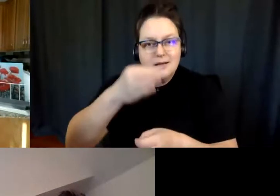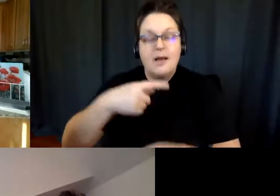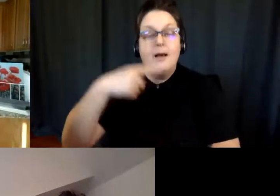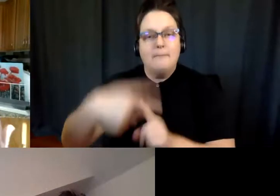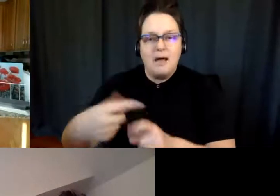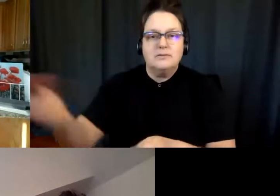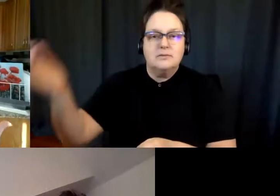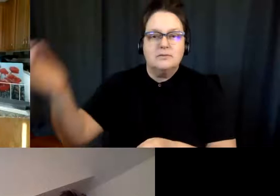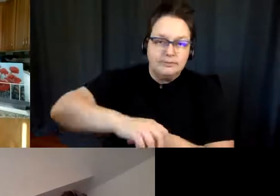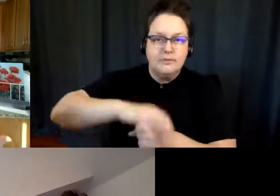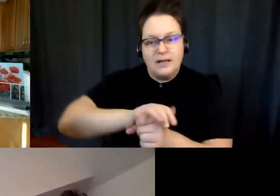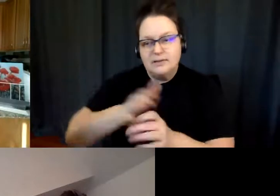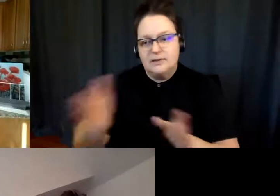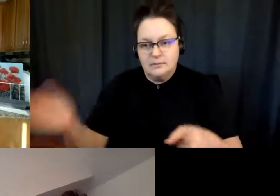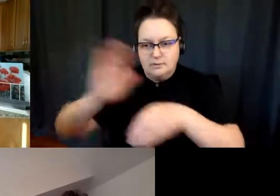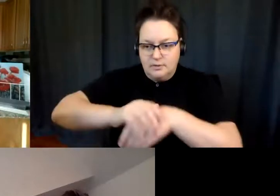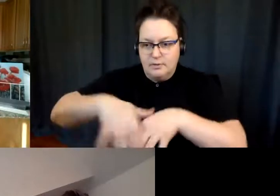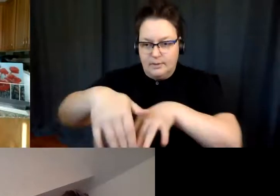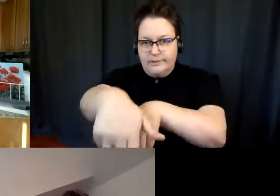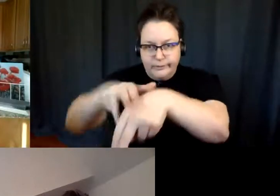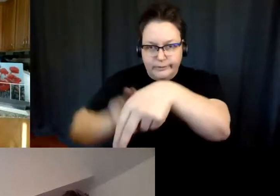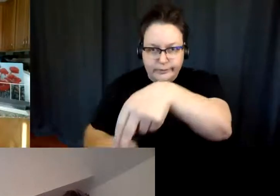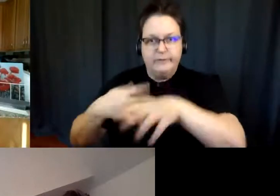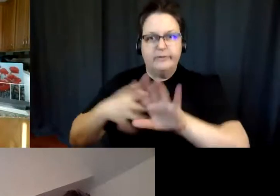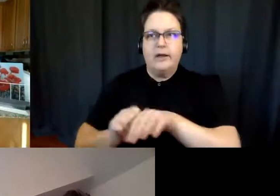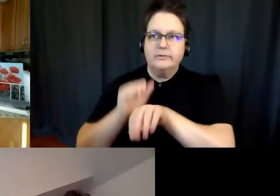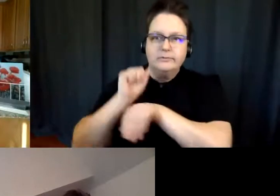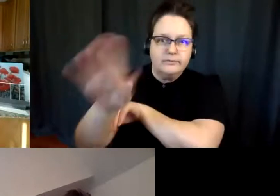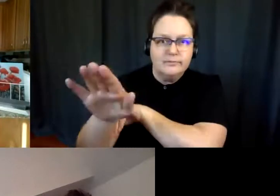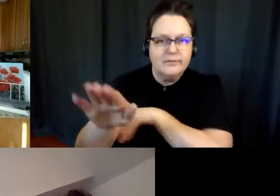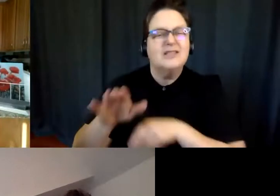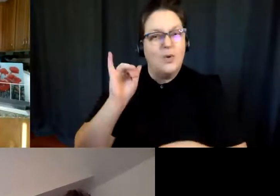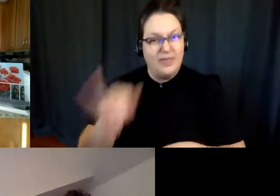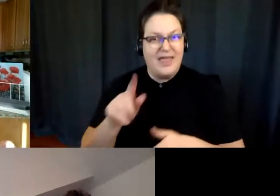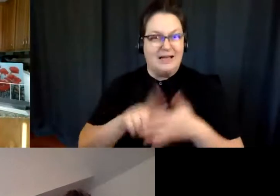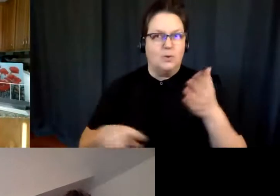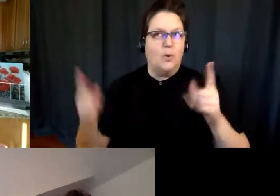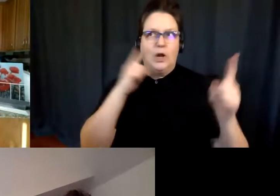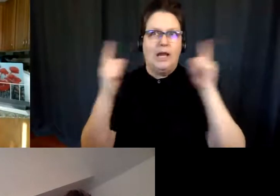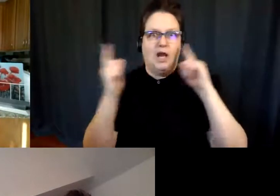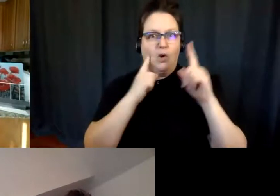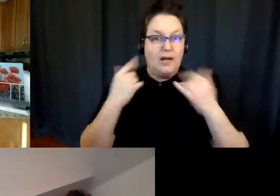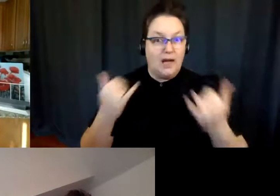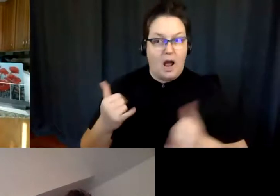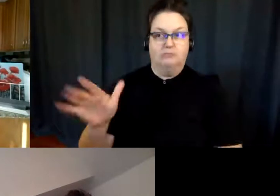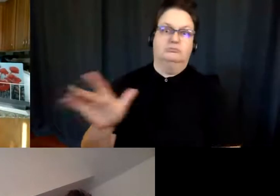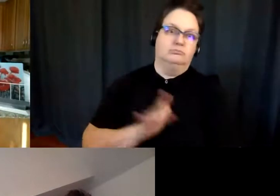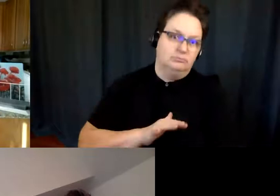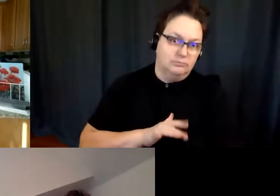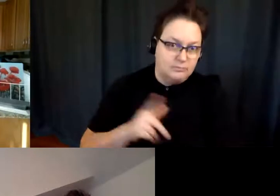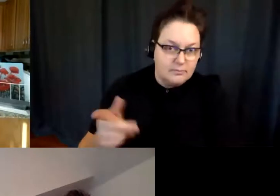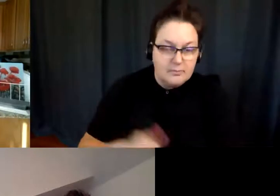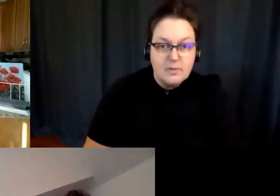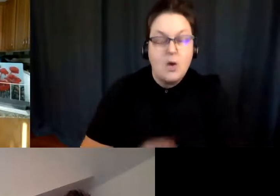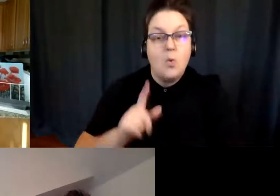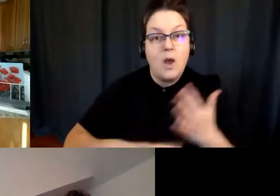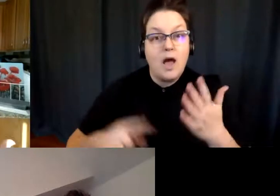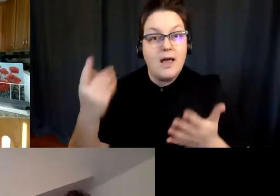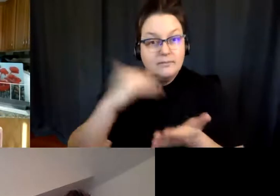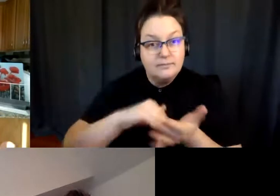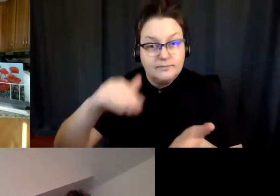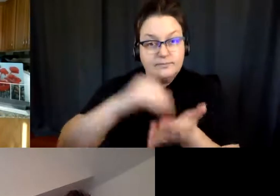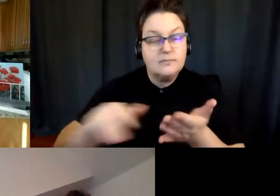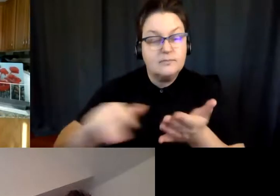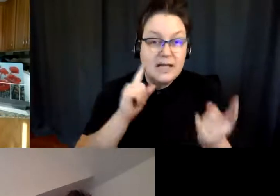So that's the sort of stuff that we're hearing about now. And what I continue to hear is that,